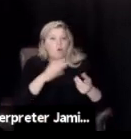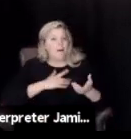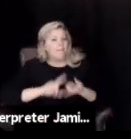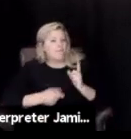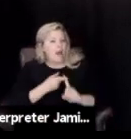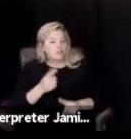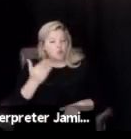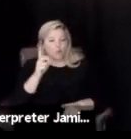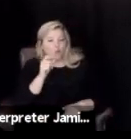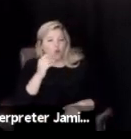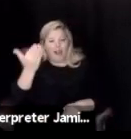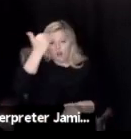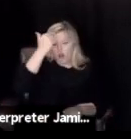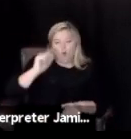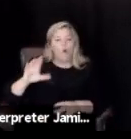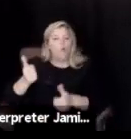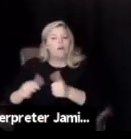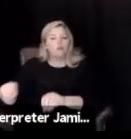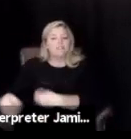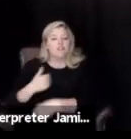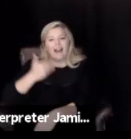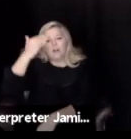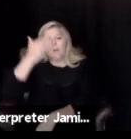to find out, right?